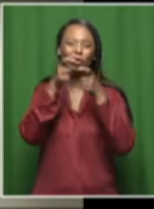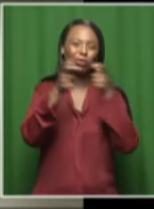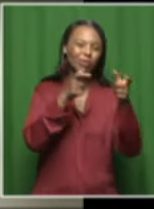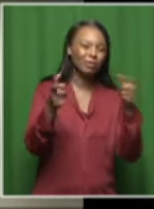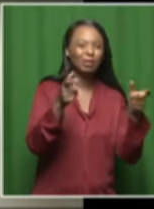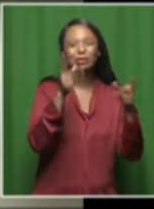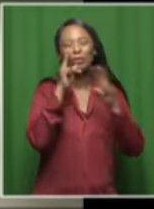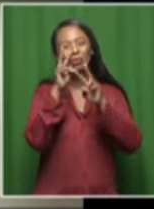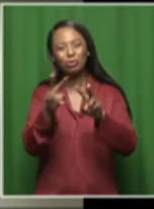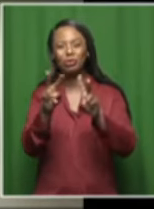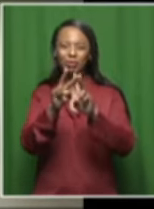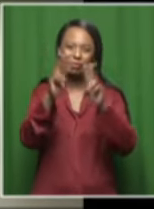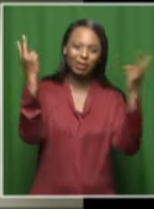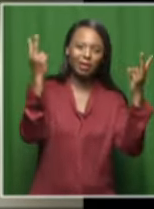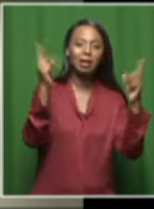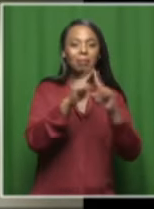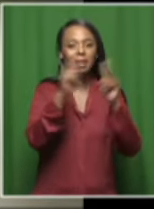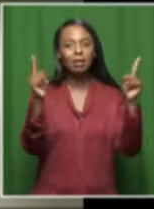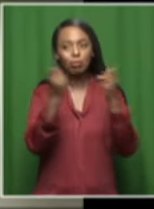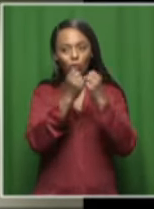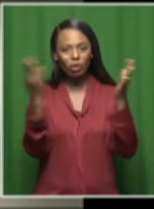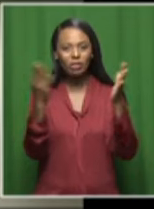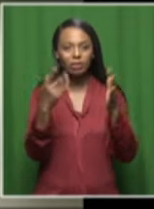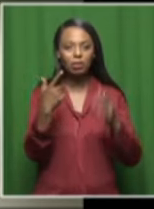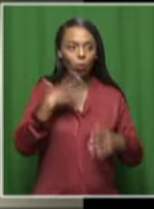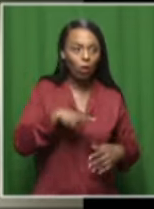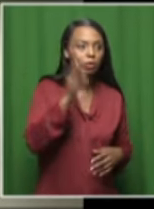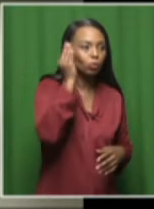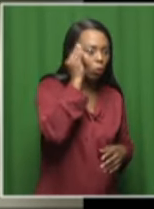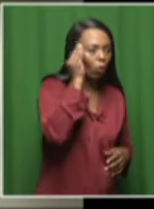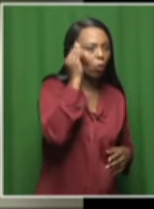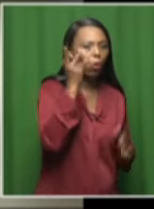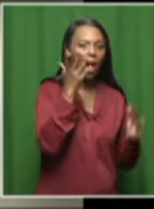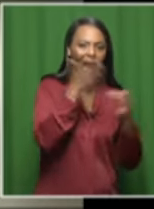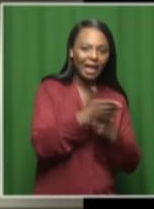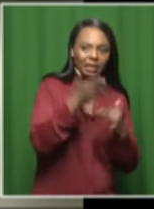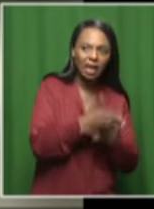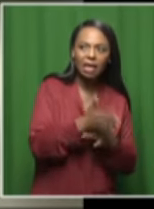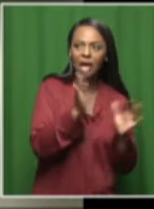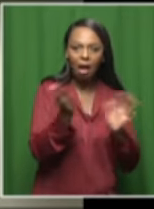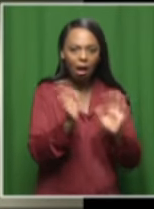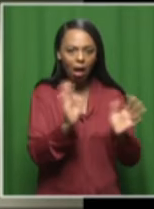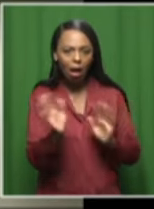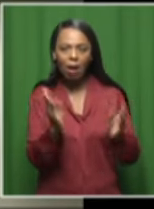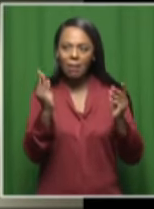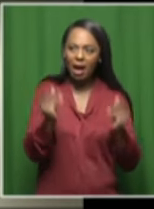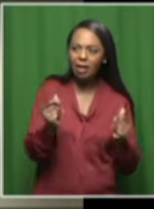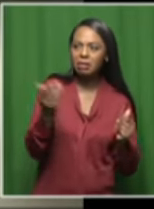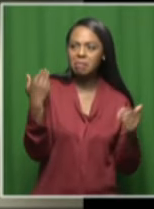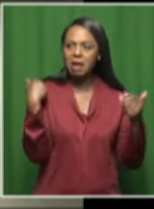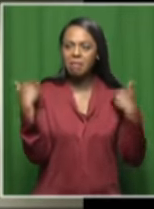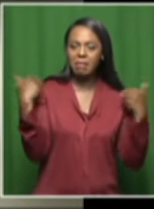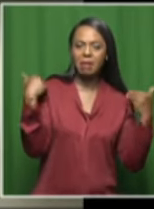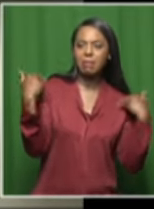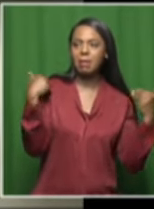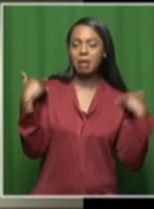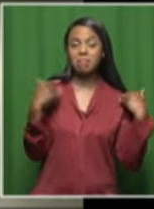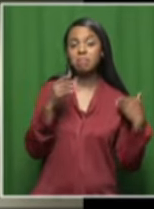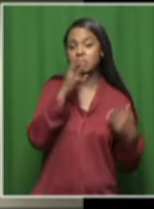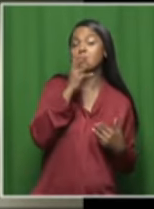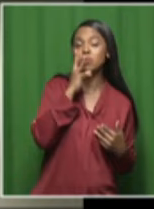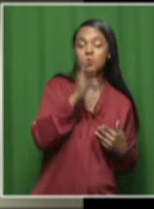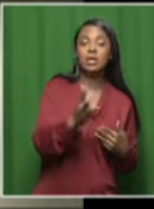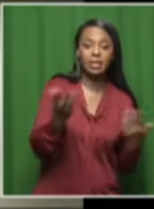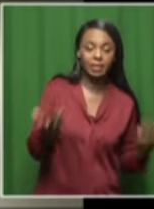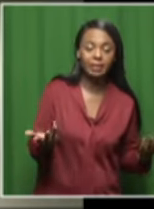be a surge in demand and a lot of people wanting to access their accessible parts